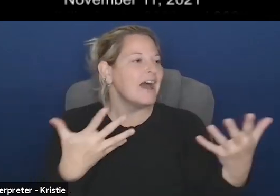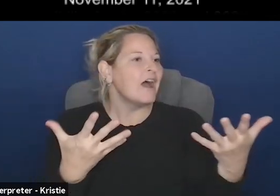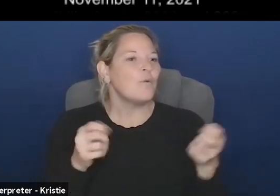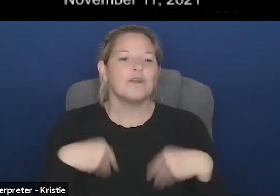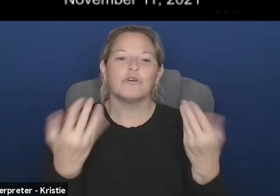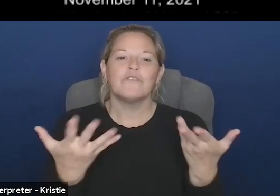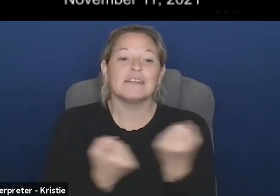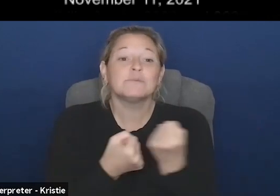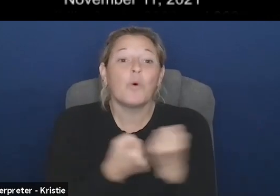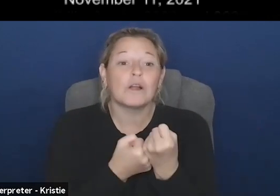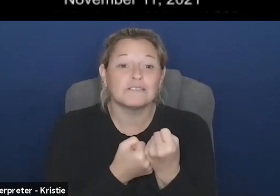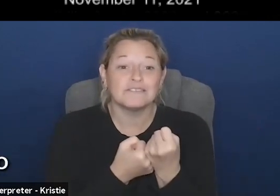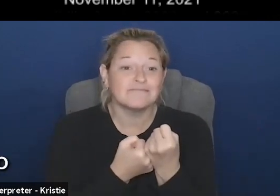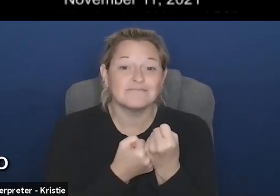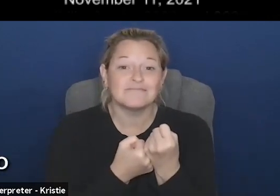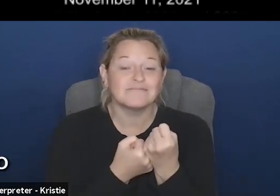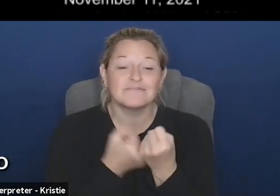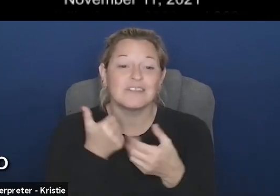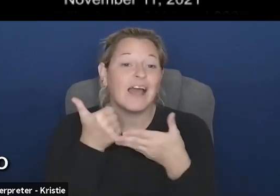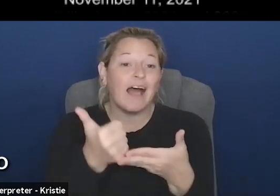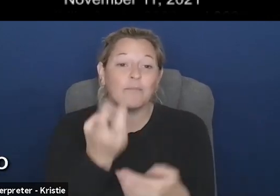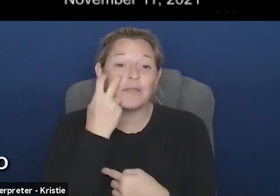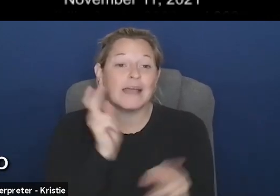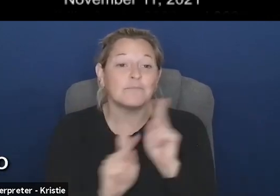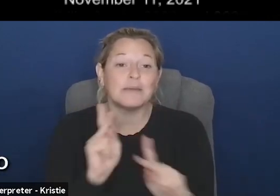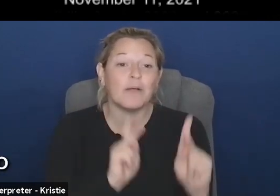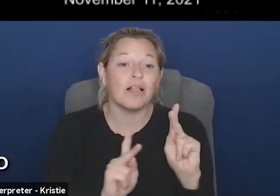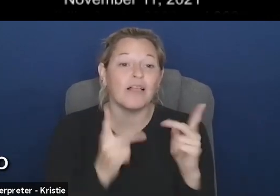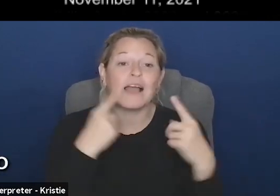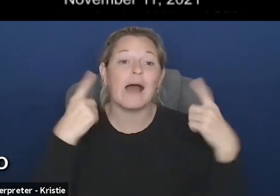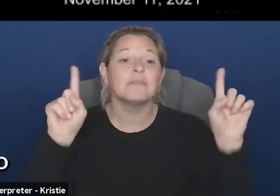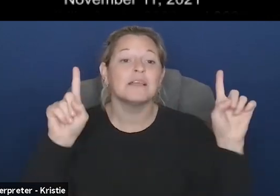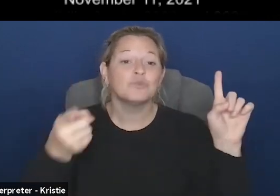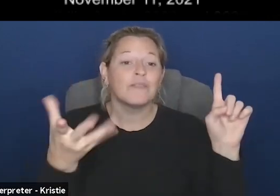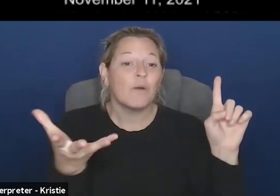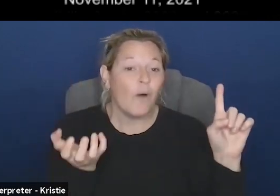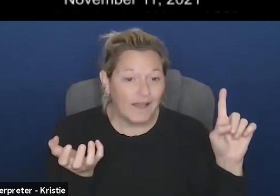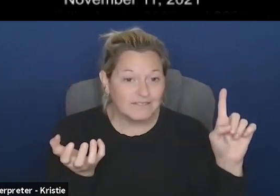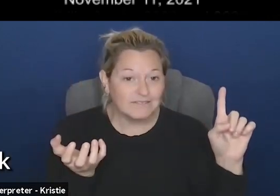support for helping blind people do the things they want to do, and also